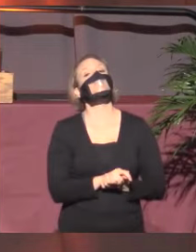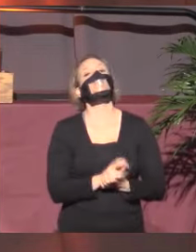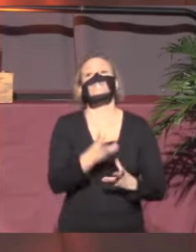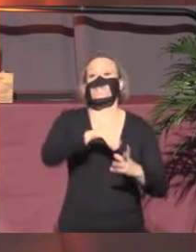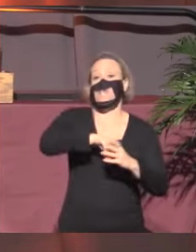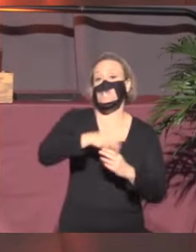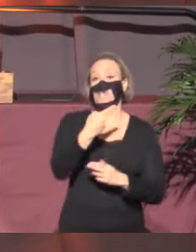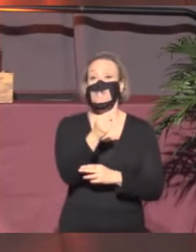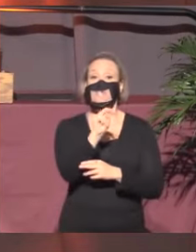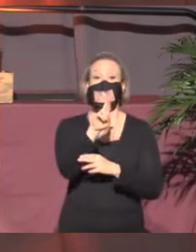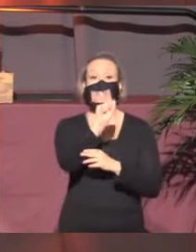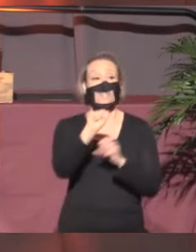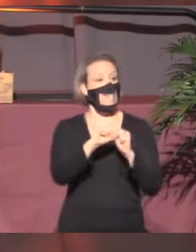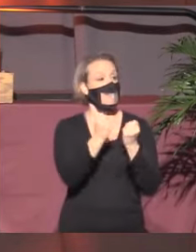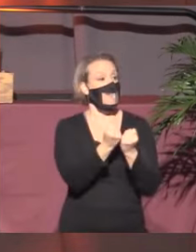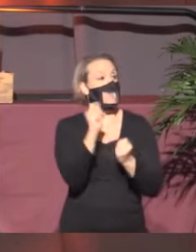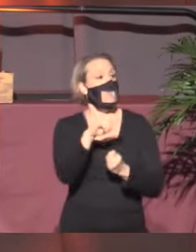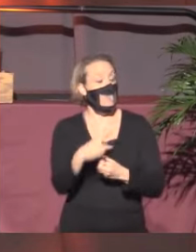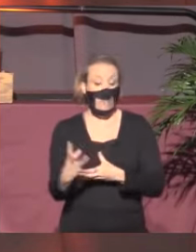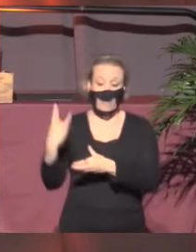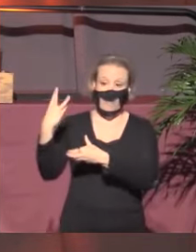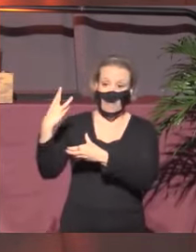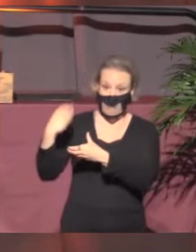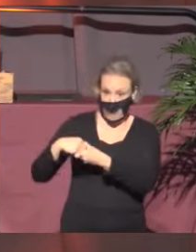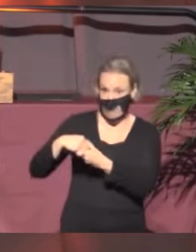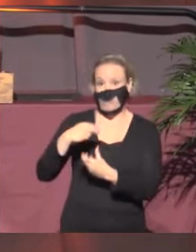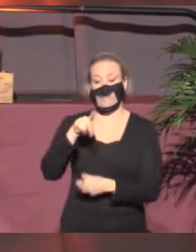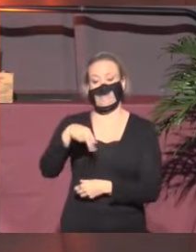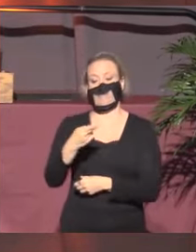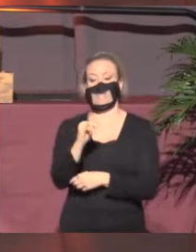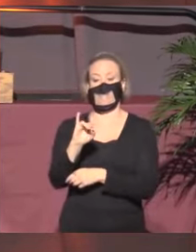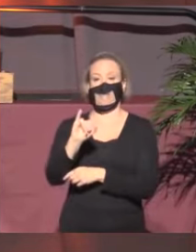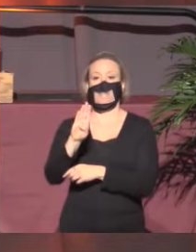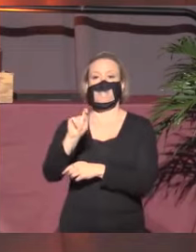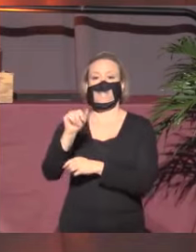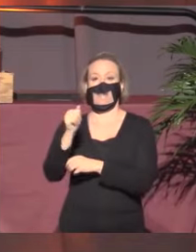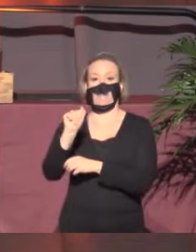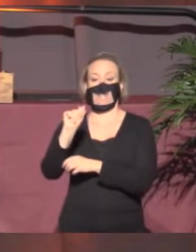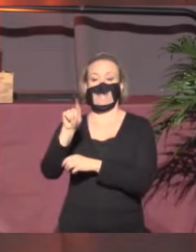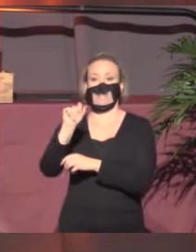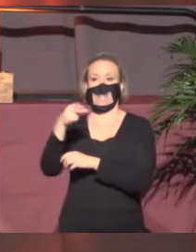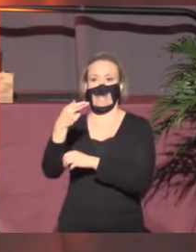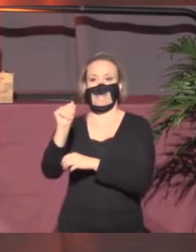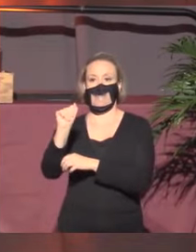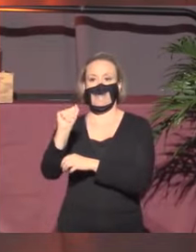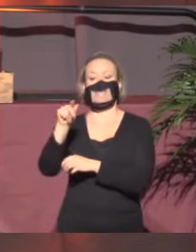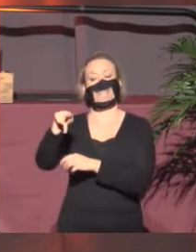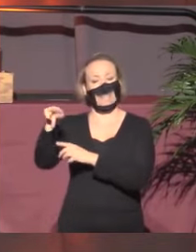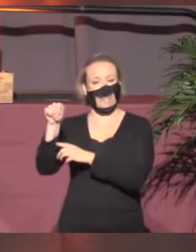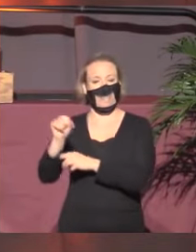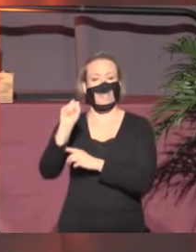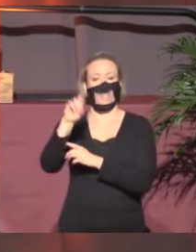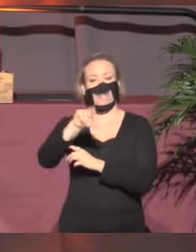program, or were inducted into Phi Beta Kappa or another National Honor Society, would you please stand and be